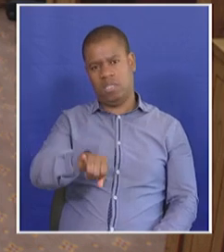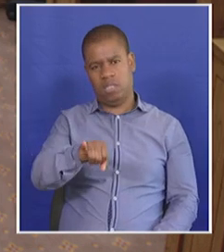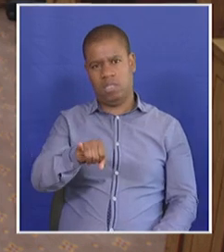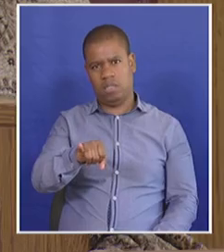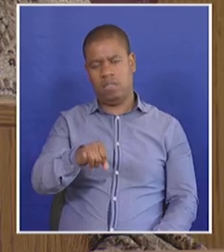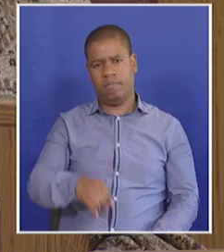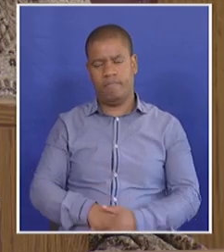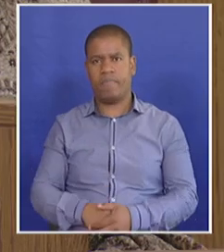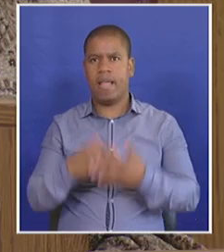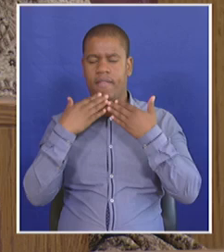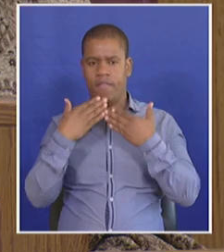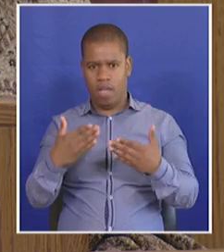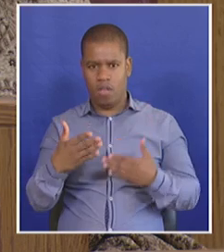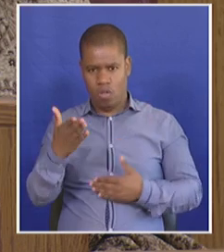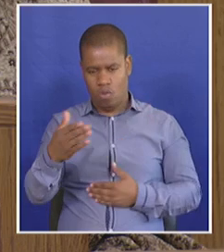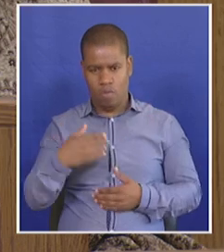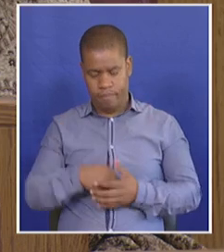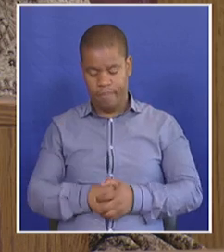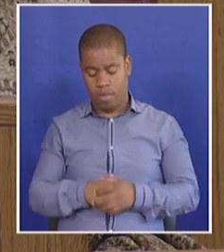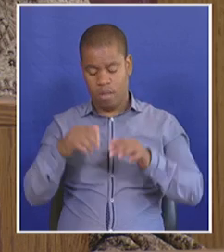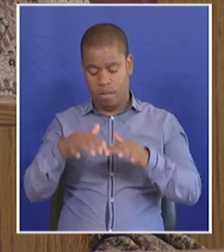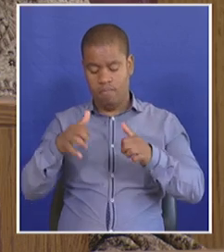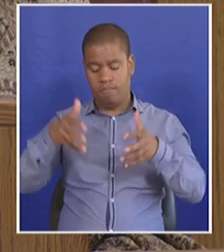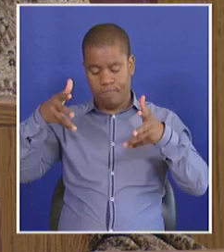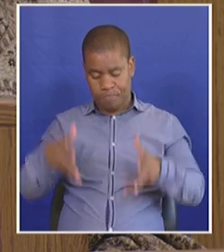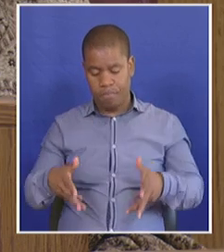Ke a leboga modulasetilo, motlhomphegi wa ntlo e mme Modise.